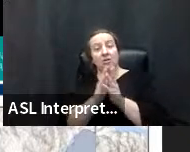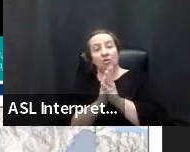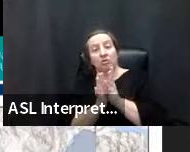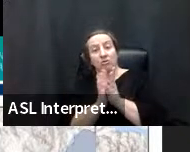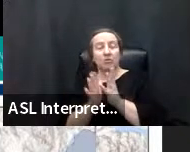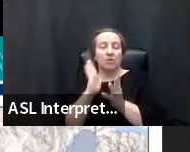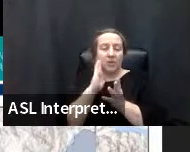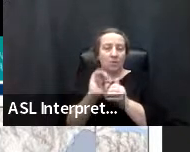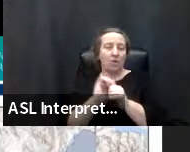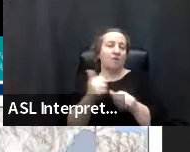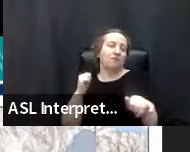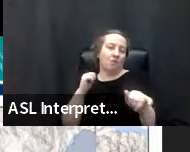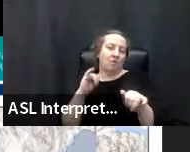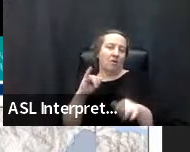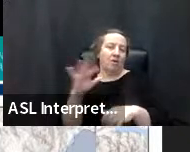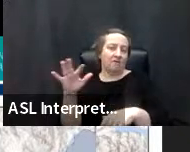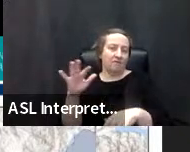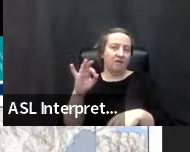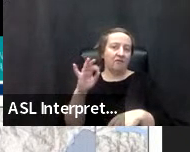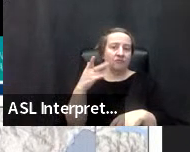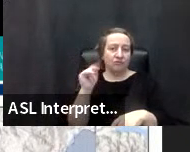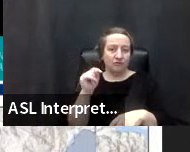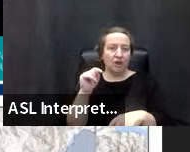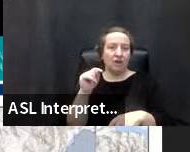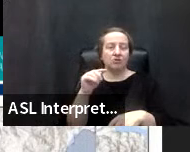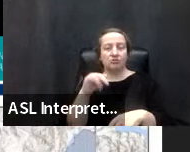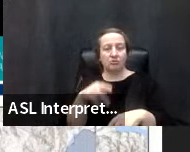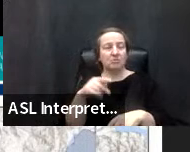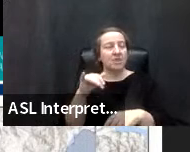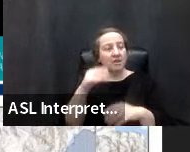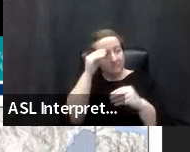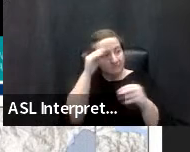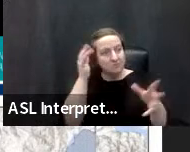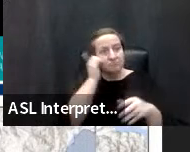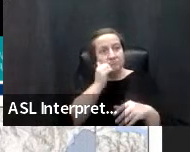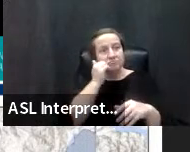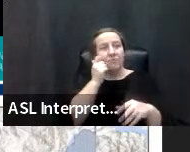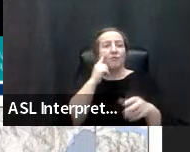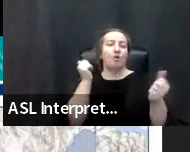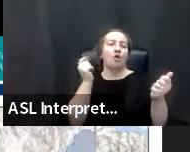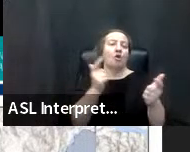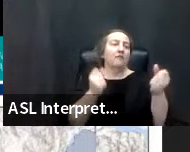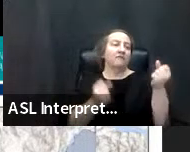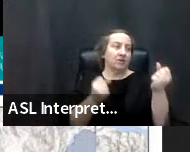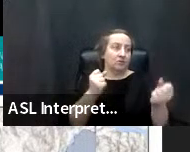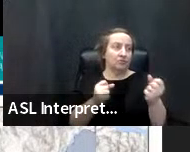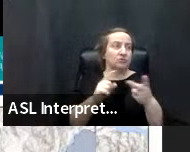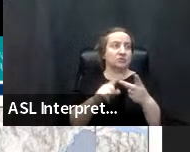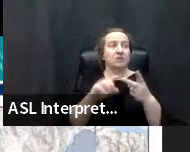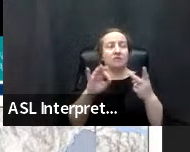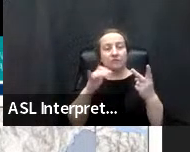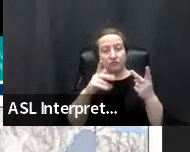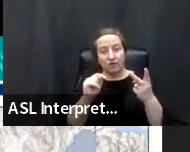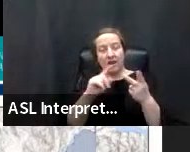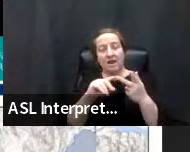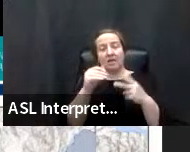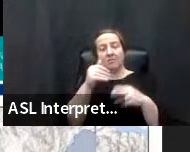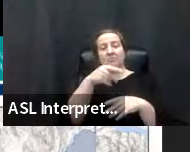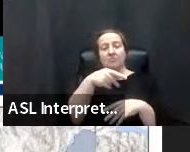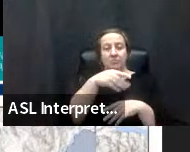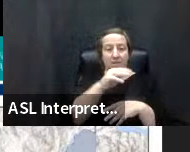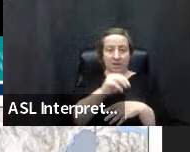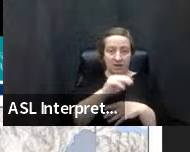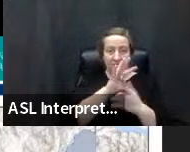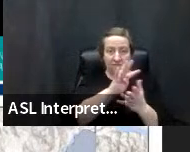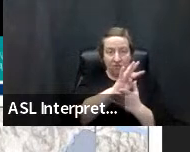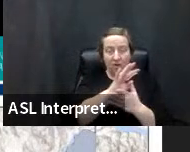I-5, the kind of freight trips. But so we have this information on a daily basis for all vehicles, freight vehicles, and then we have both the PM 4